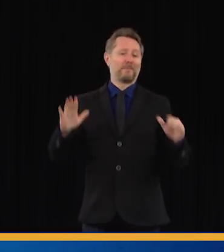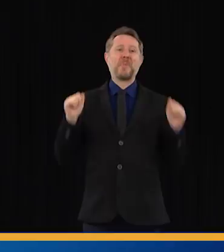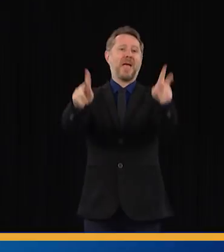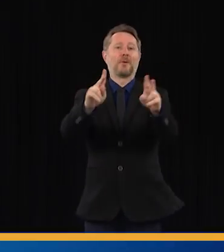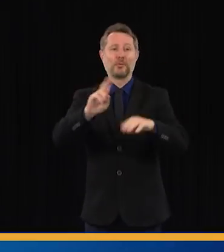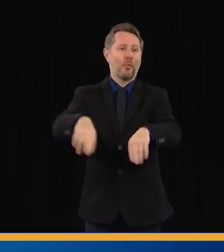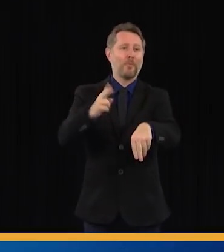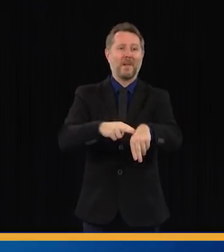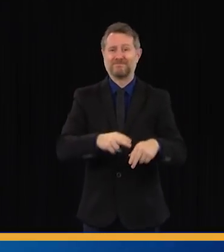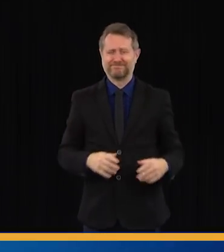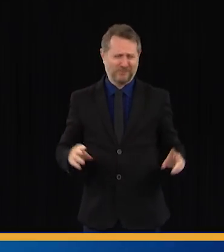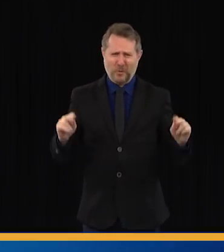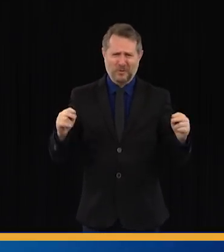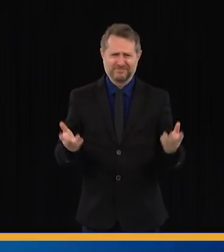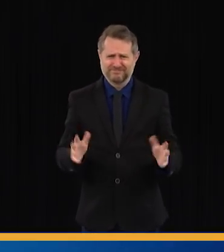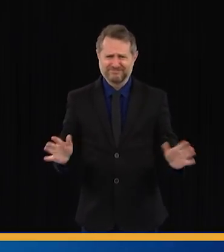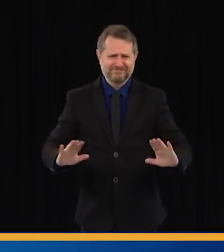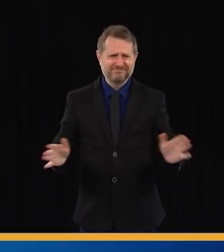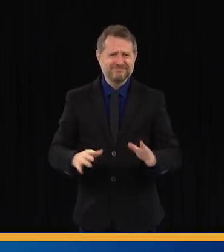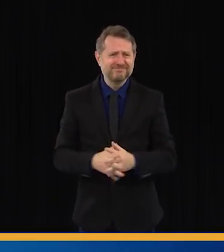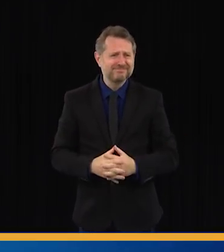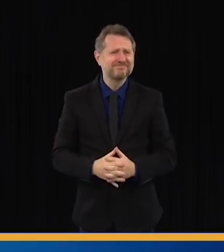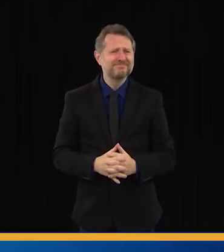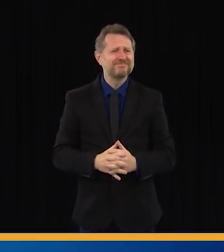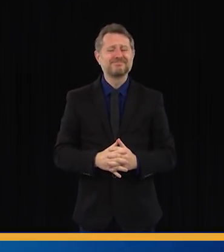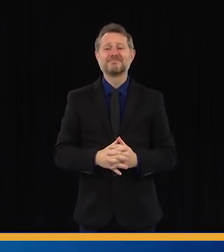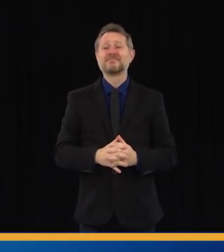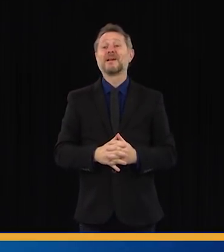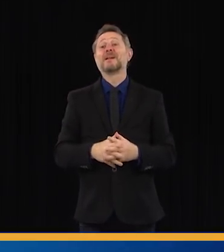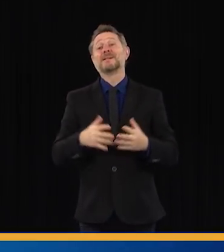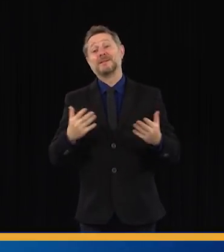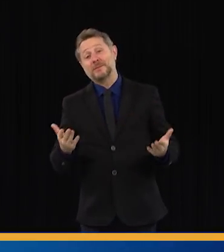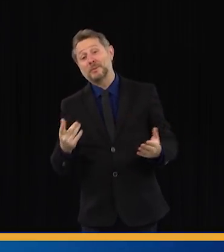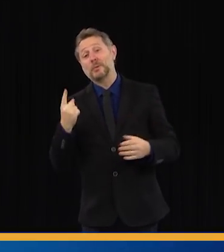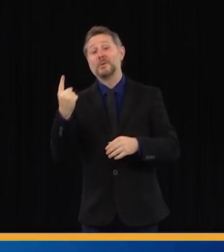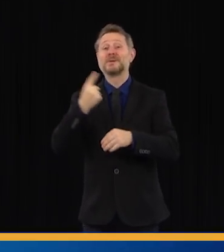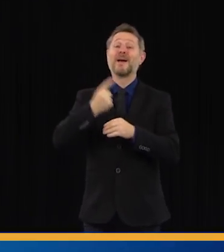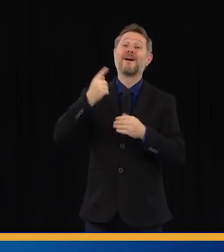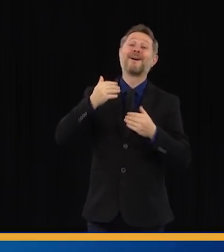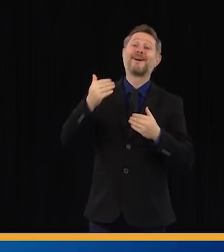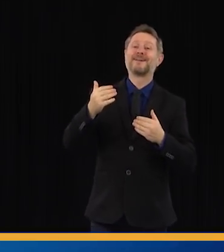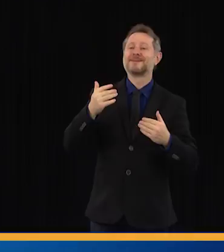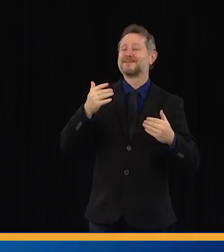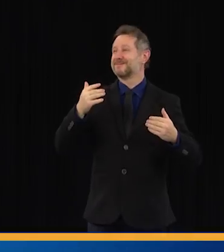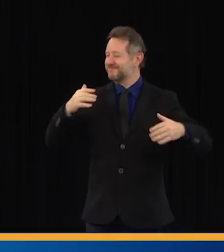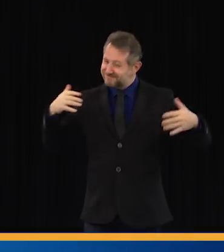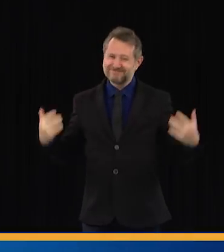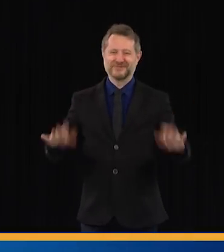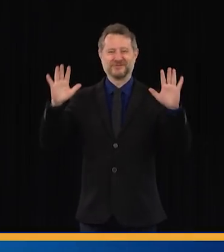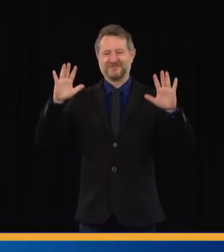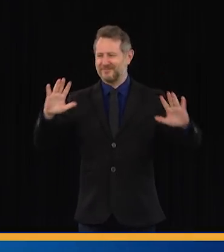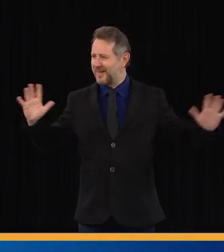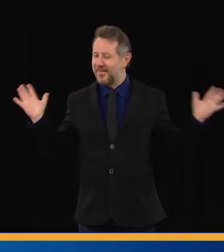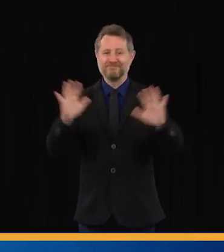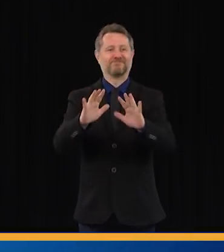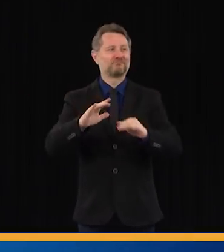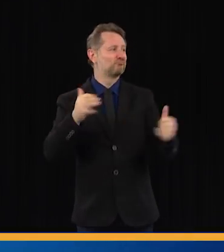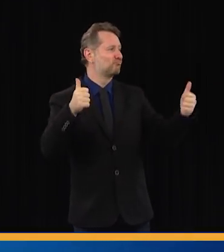the headline says, hallelujah, it's over. That's not going to happen.